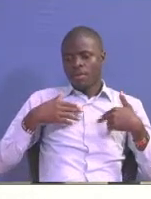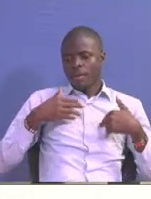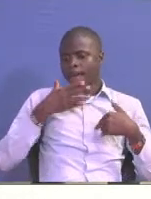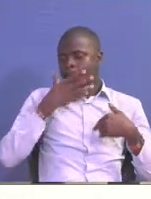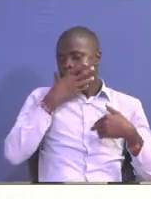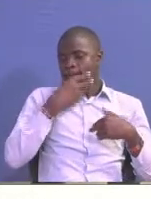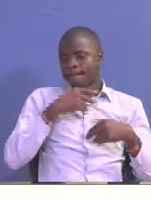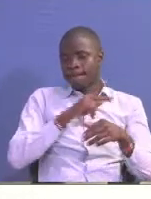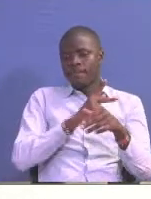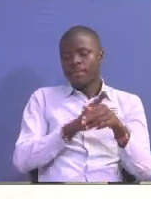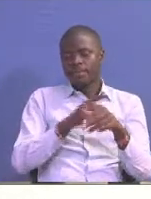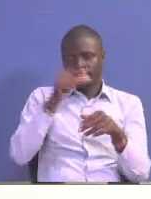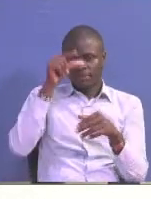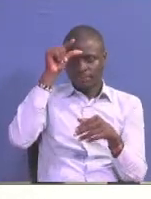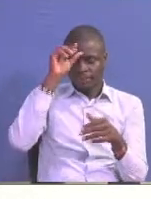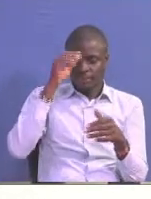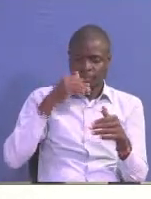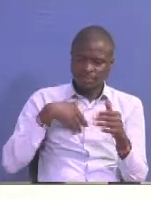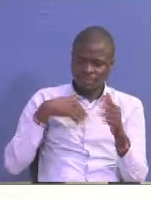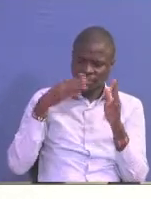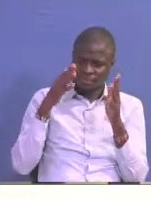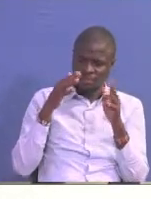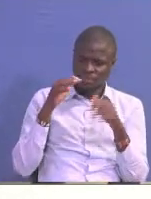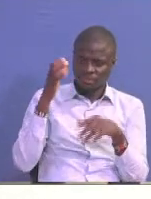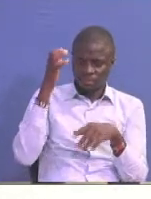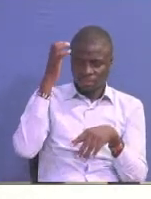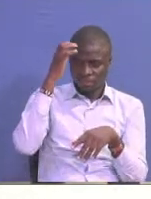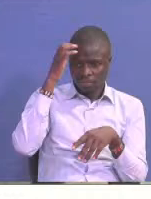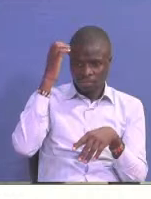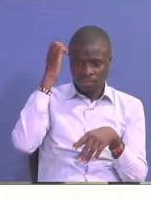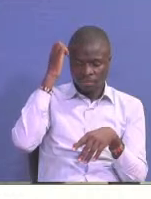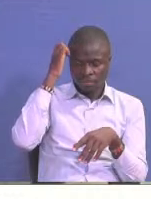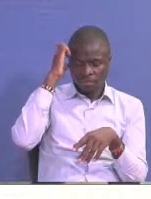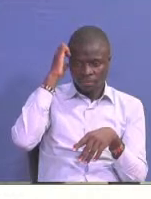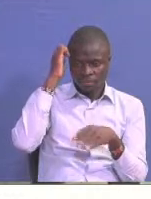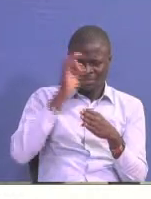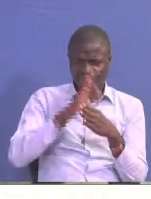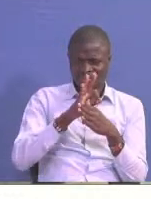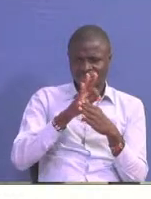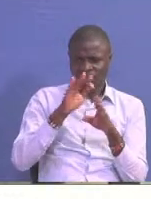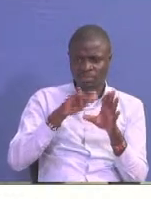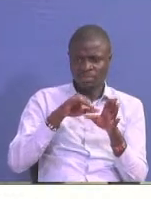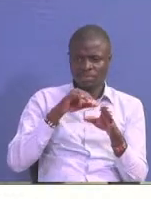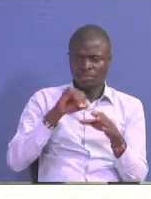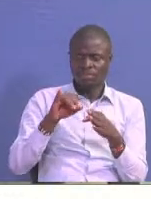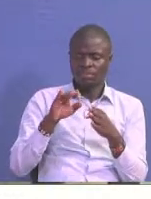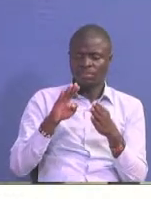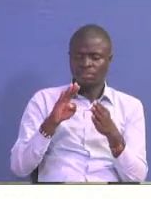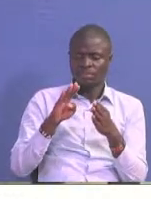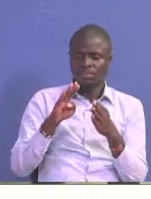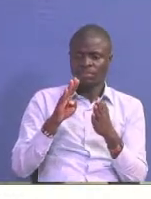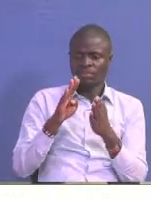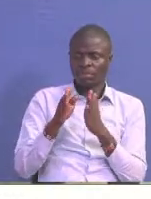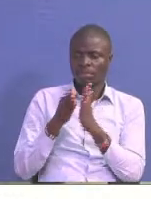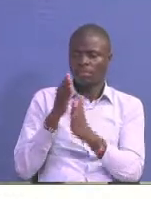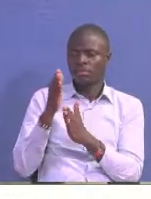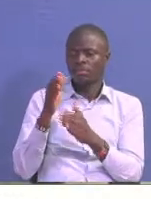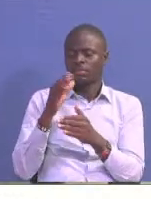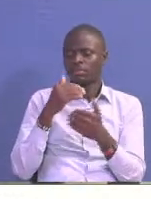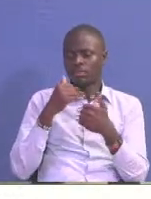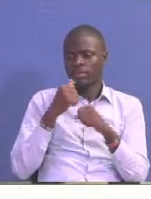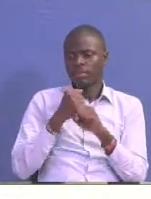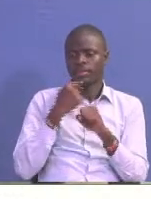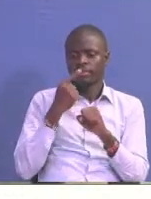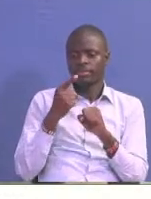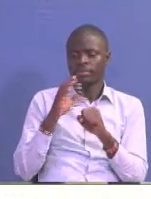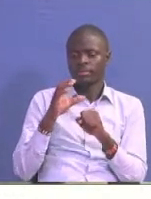has to prioritize education funding in its budget and to ensure that cost of education